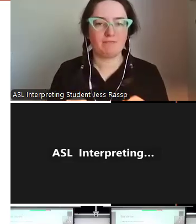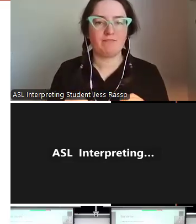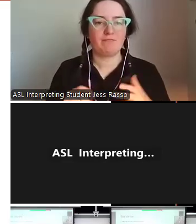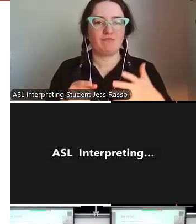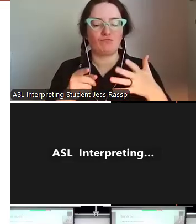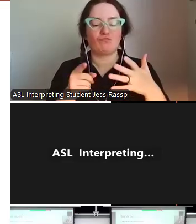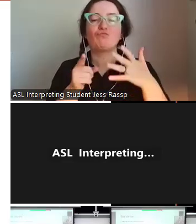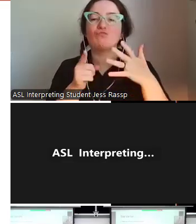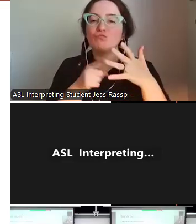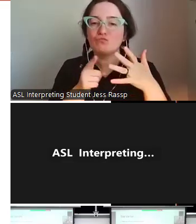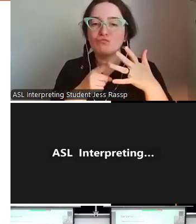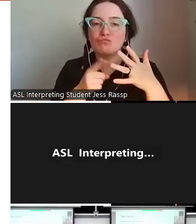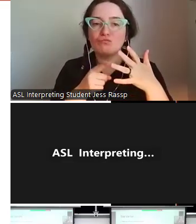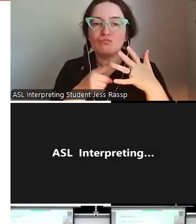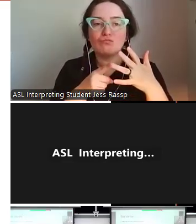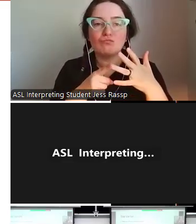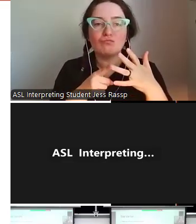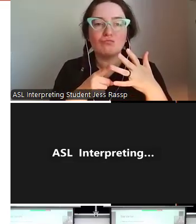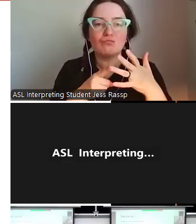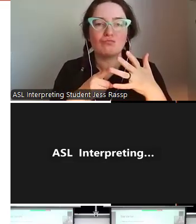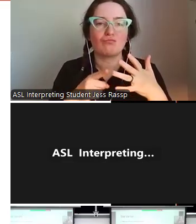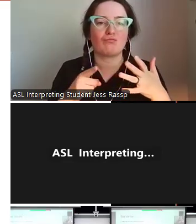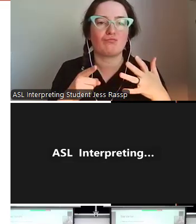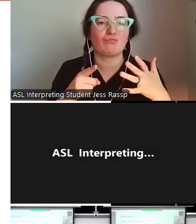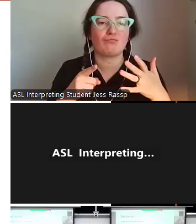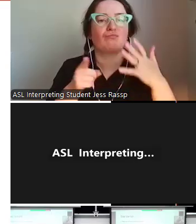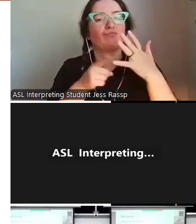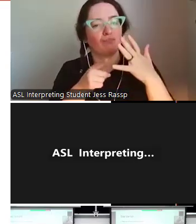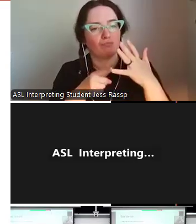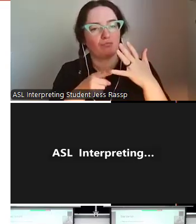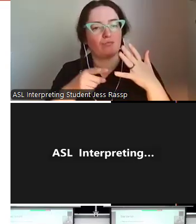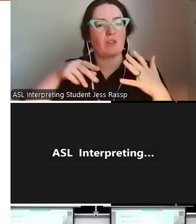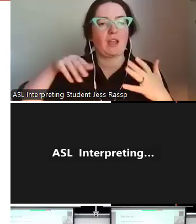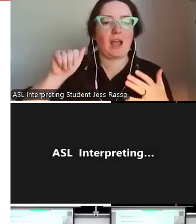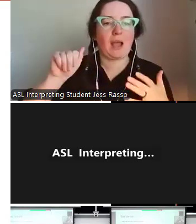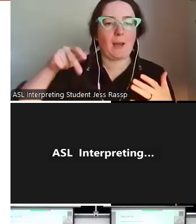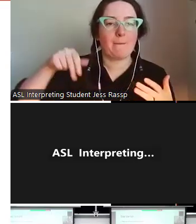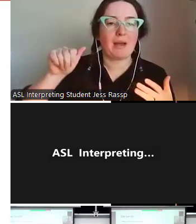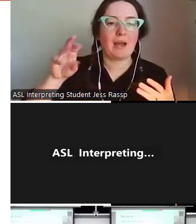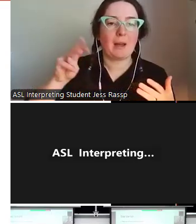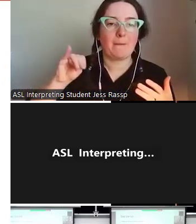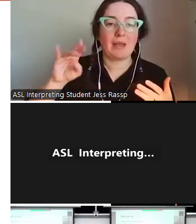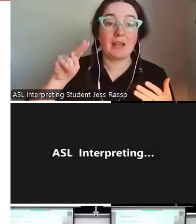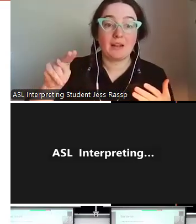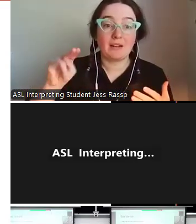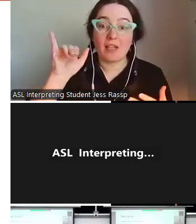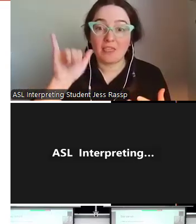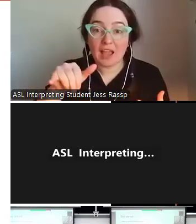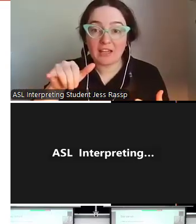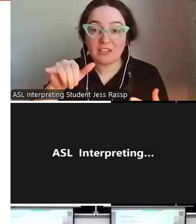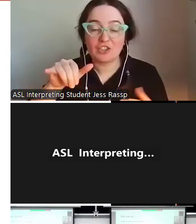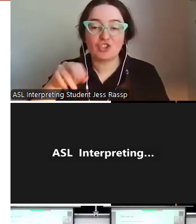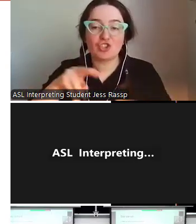then apamine is the neurotoxin that blocks potassium channels in the brain.